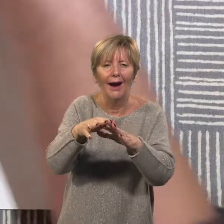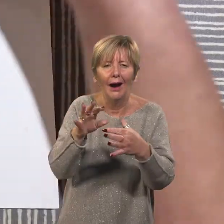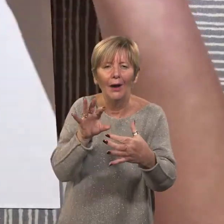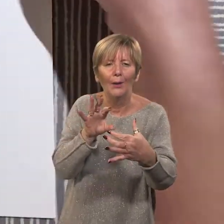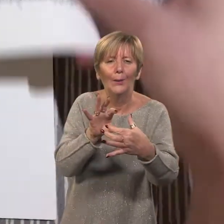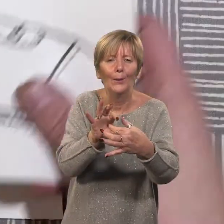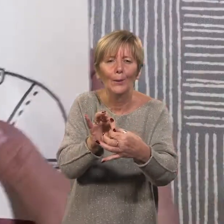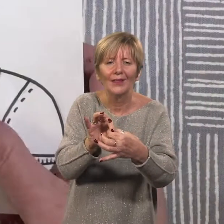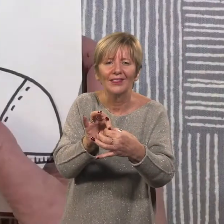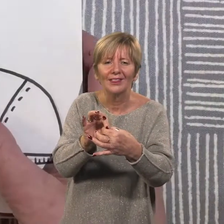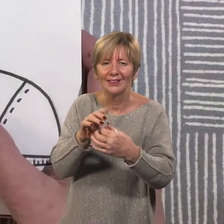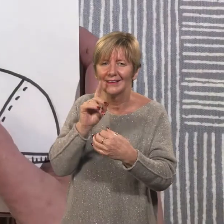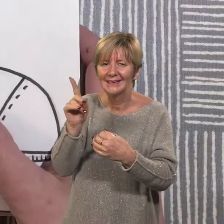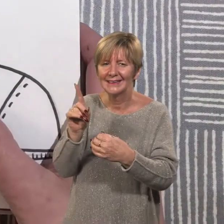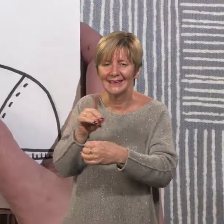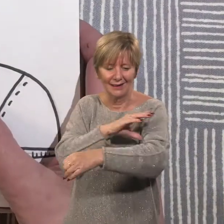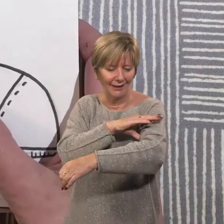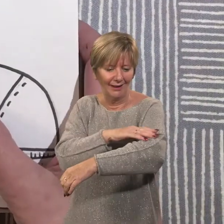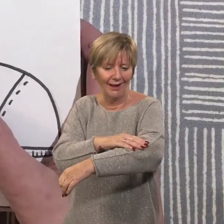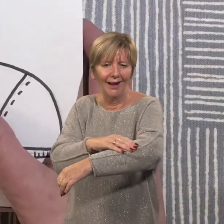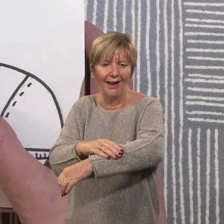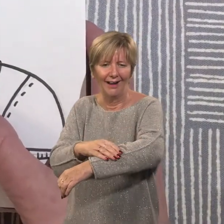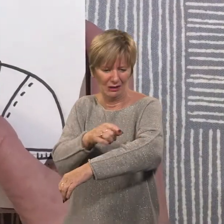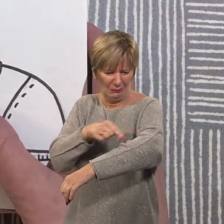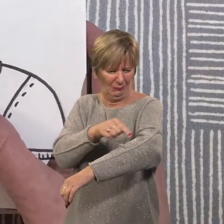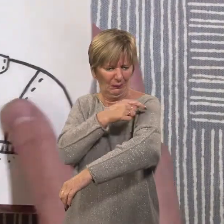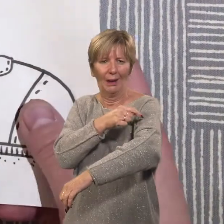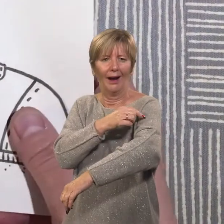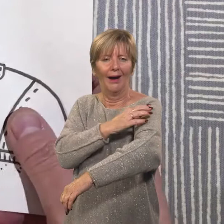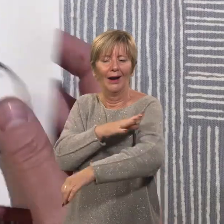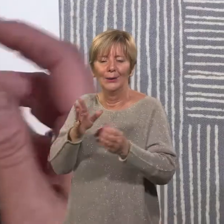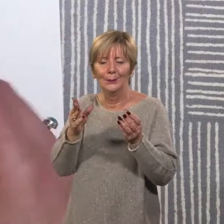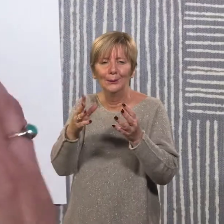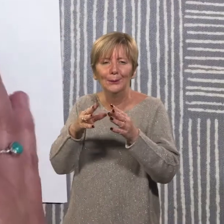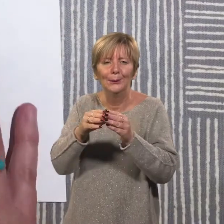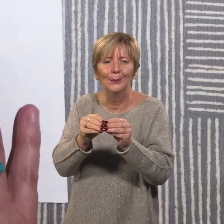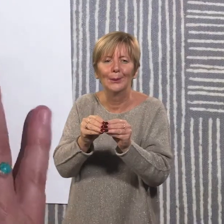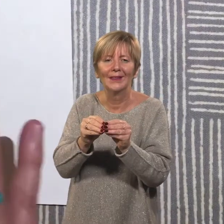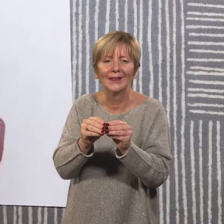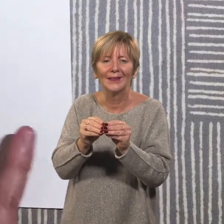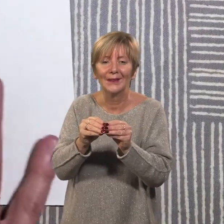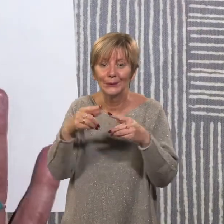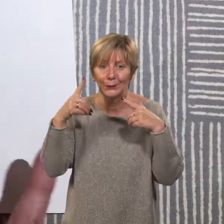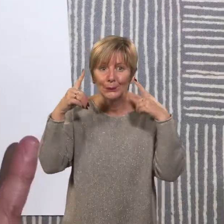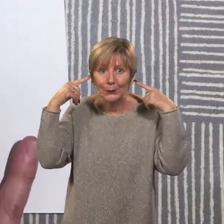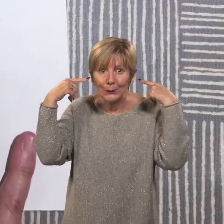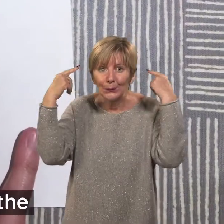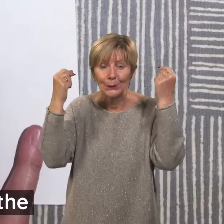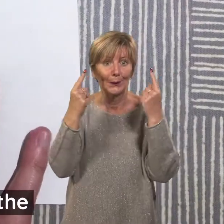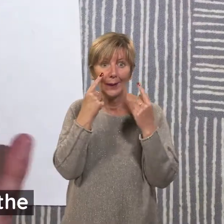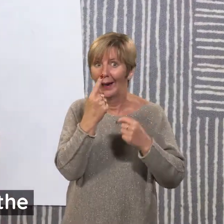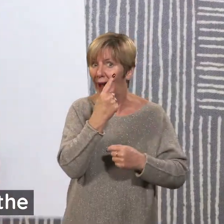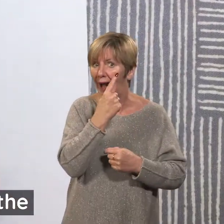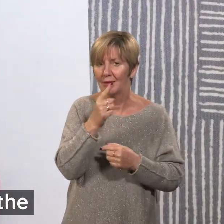you can see here, the detail of the hair and his ears and his eyes. Okay, so